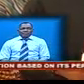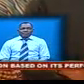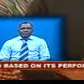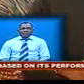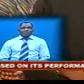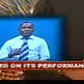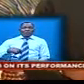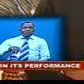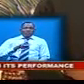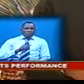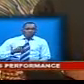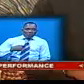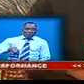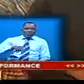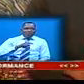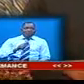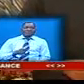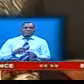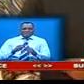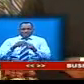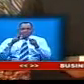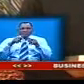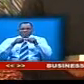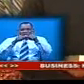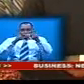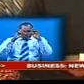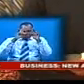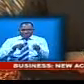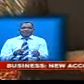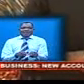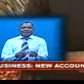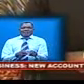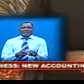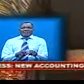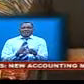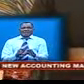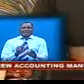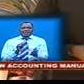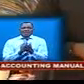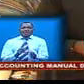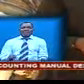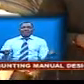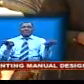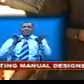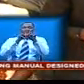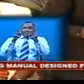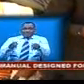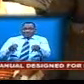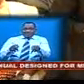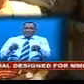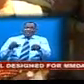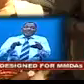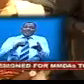Mahama. Let us do this to honor the memory of this great man. And there are